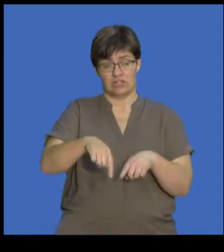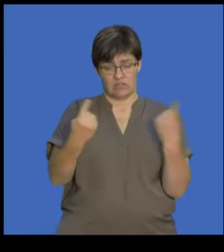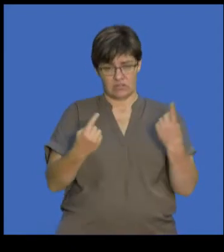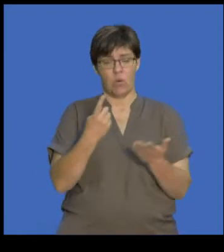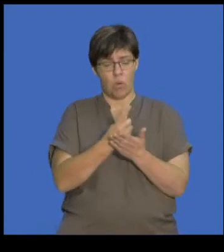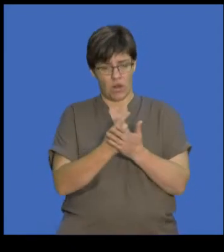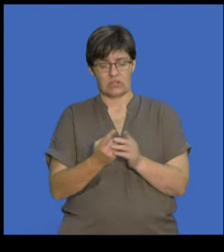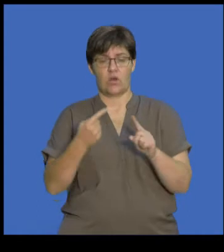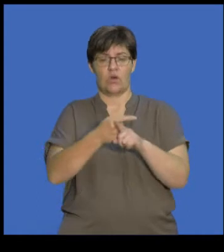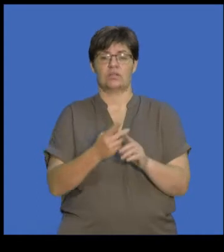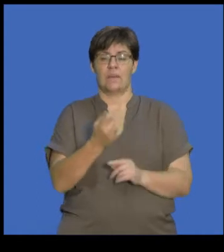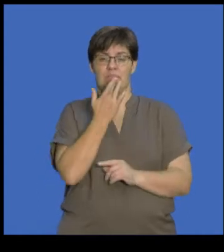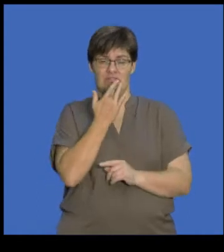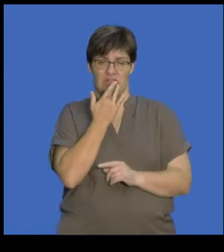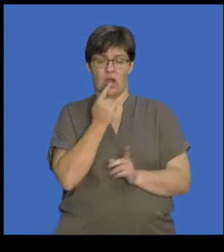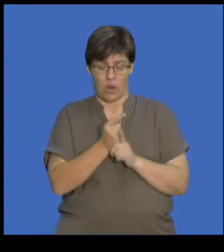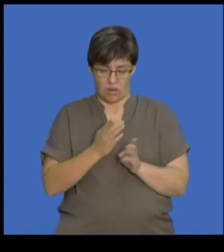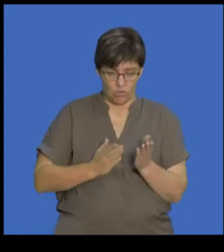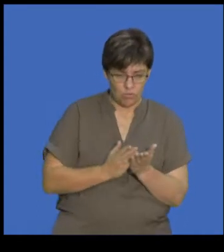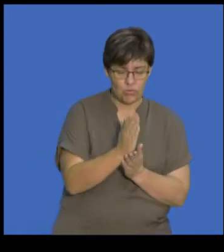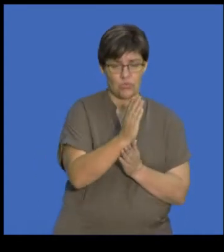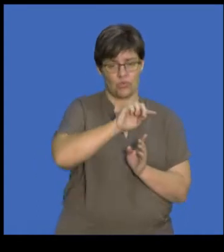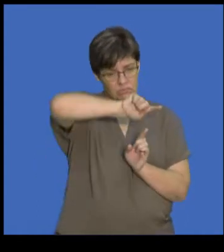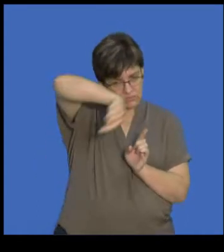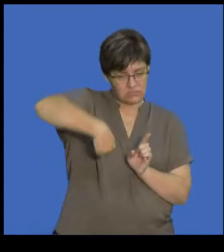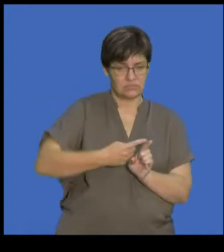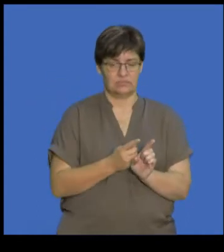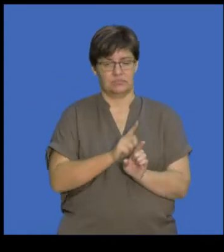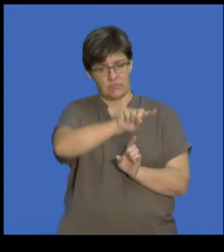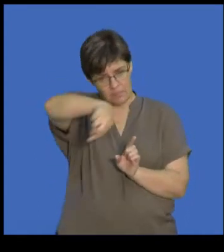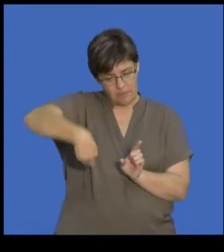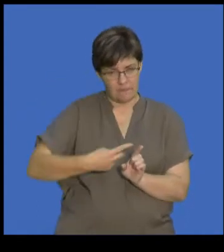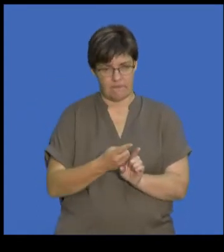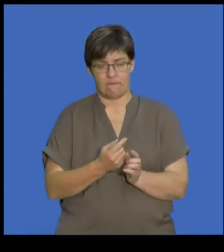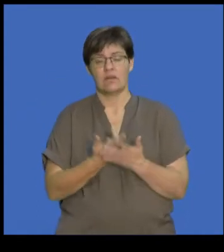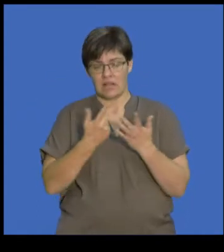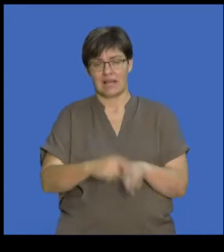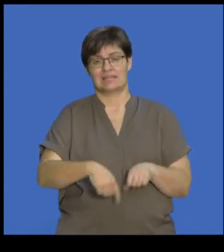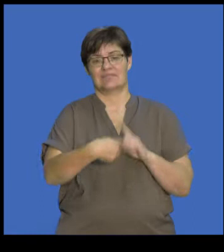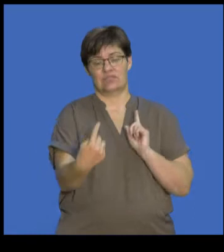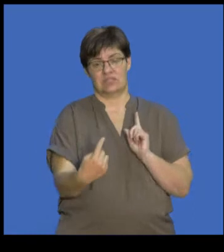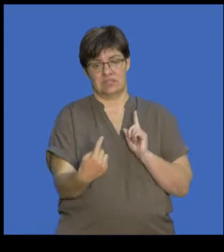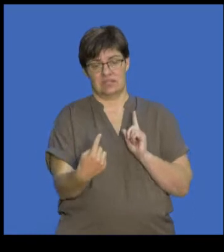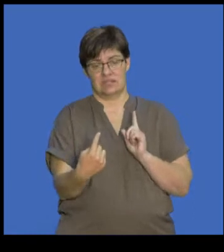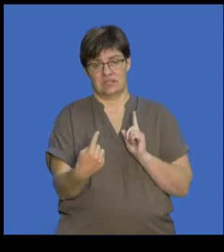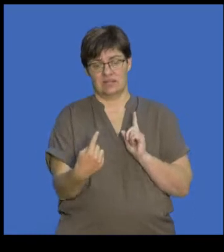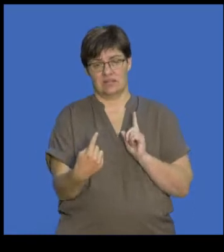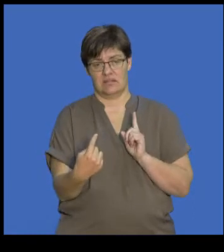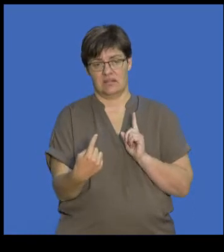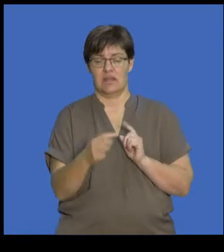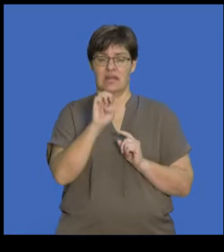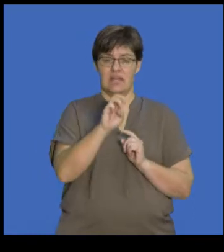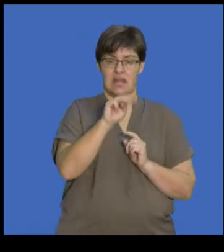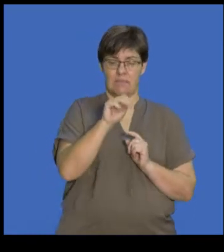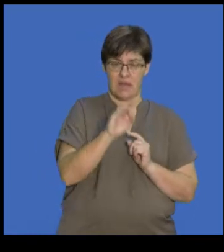the battery when current passes through the battery. So this slide actually talks to the difference between, you know,